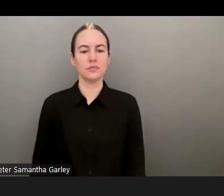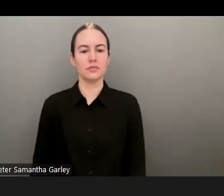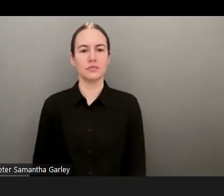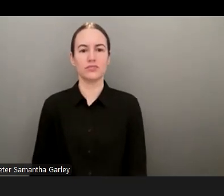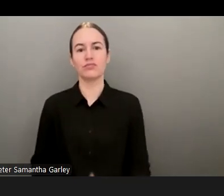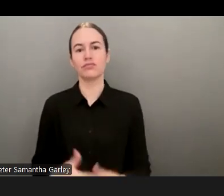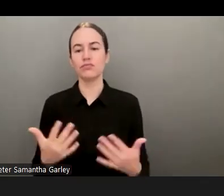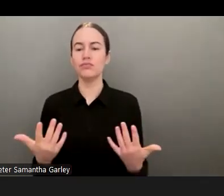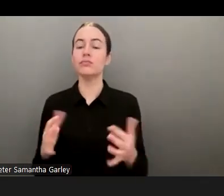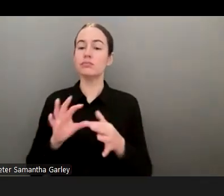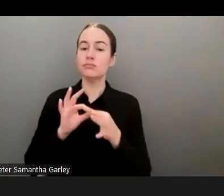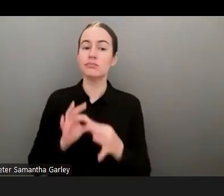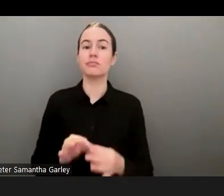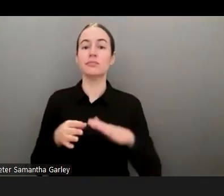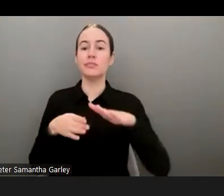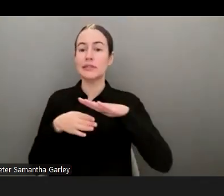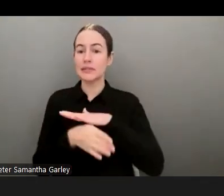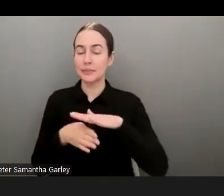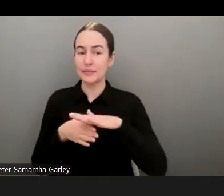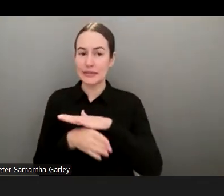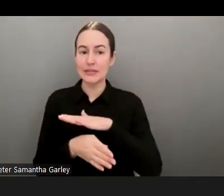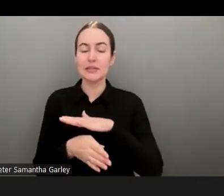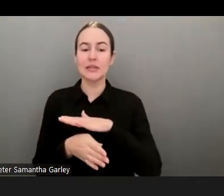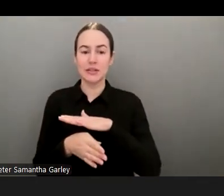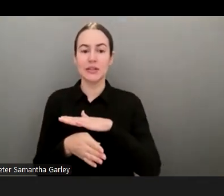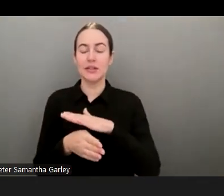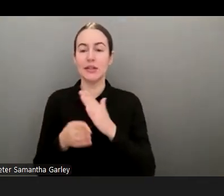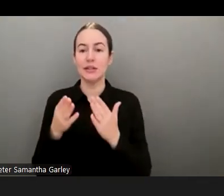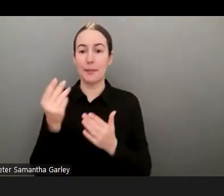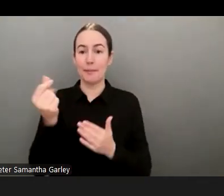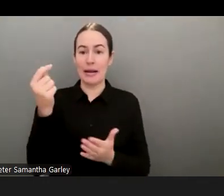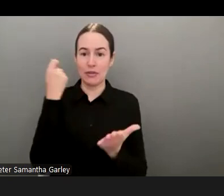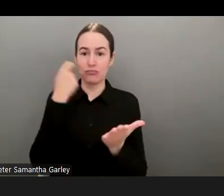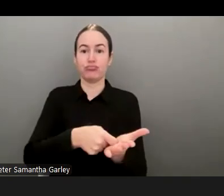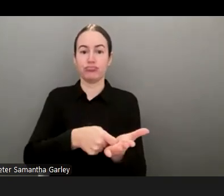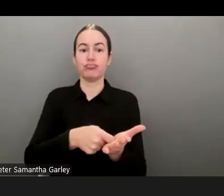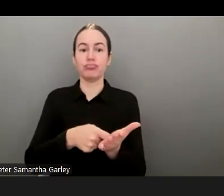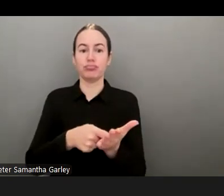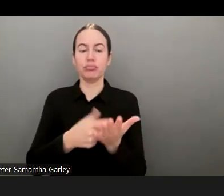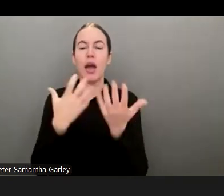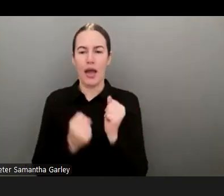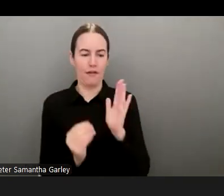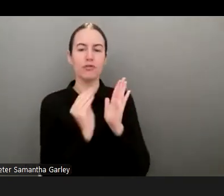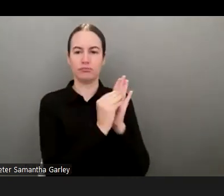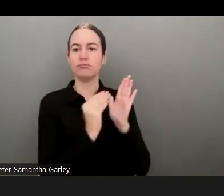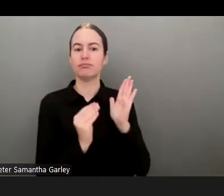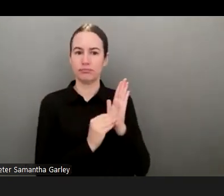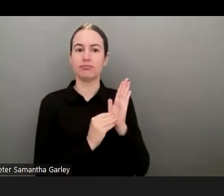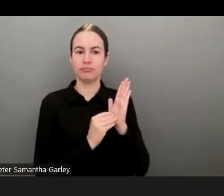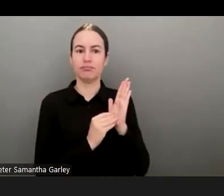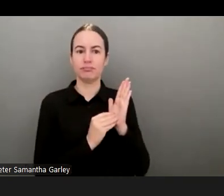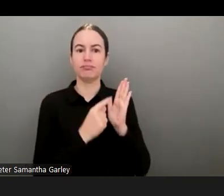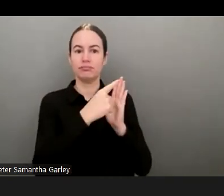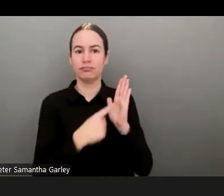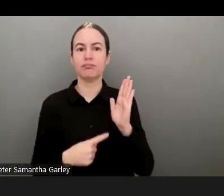for accessibility purposes, all fines are stated in our laws that I